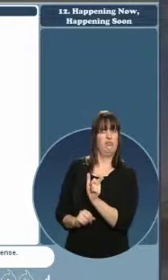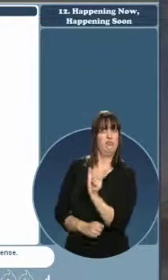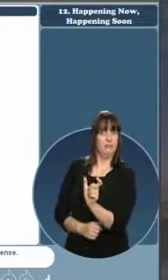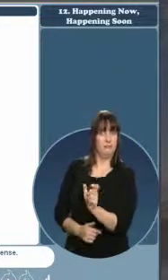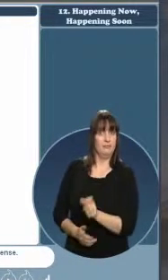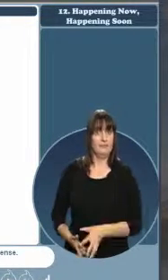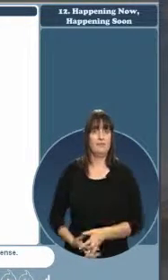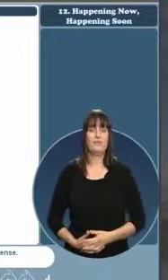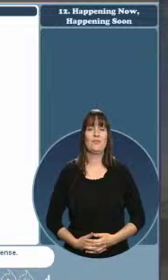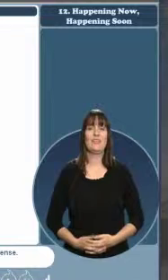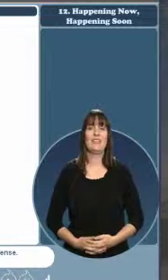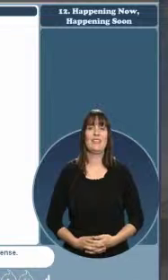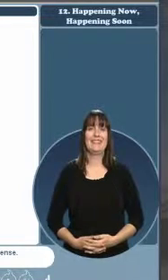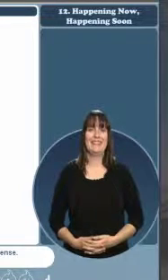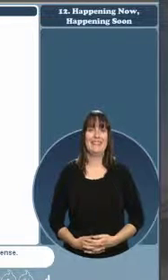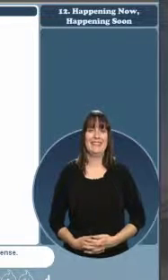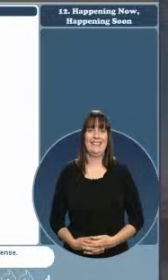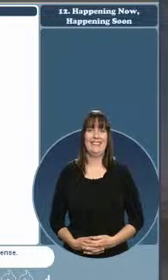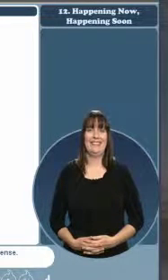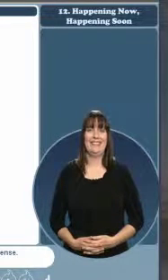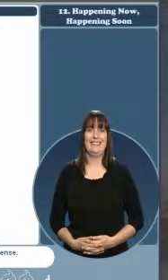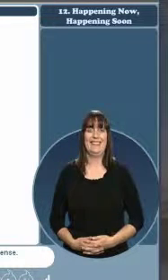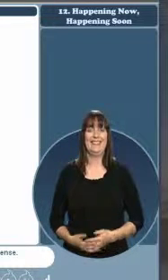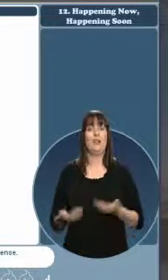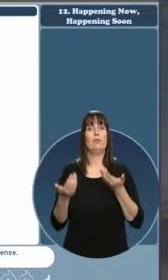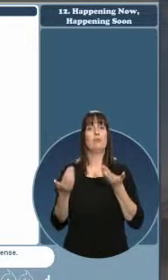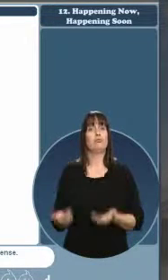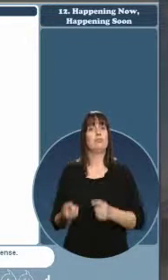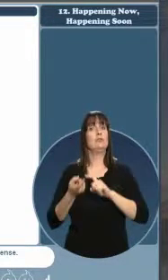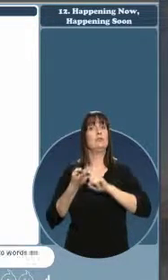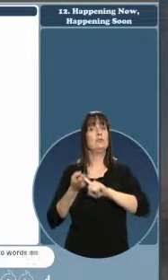form. That is, what does it look like?